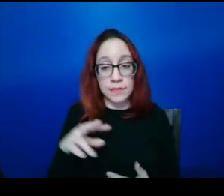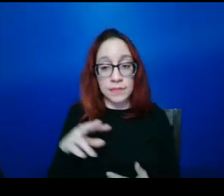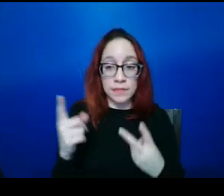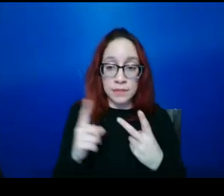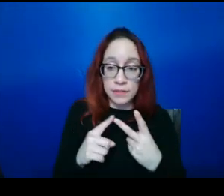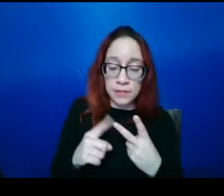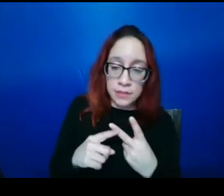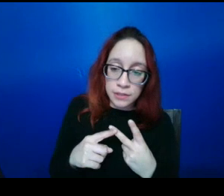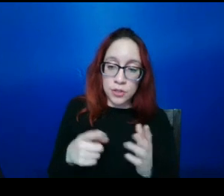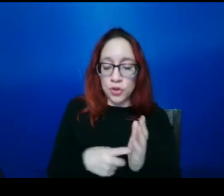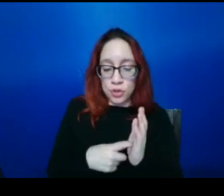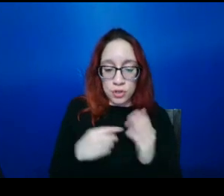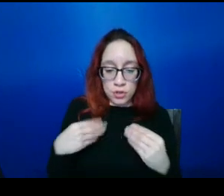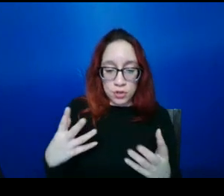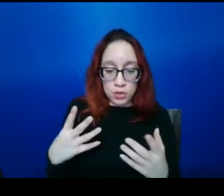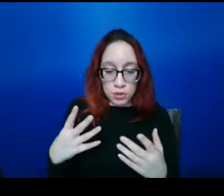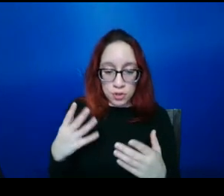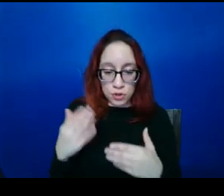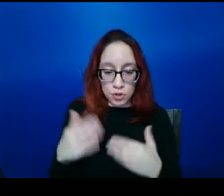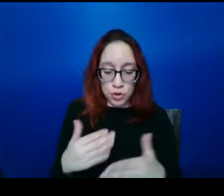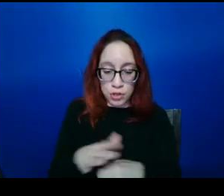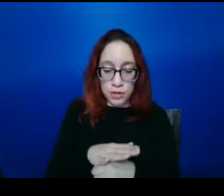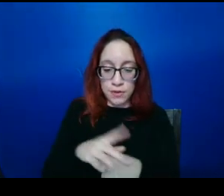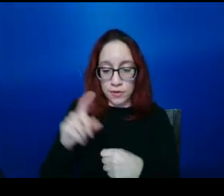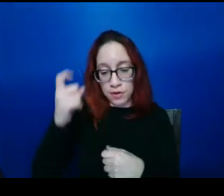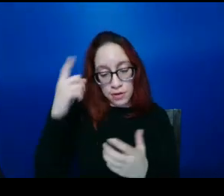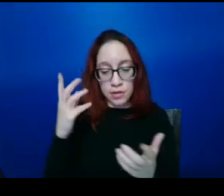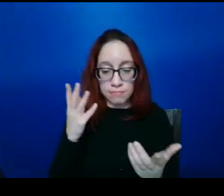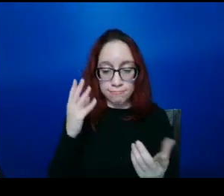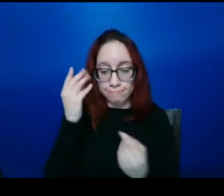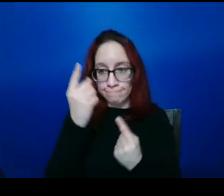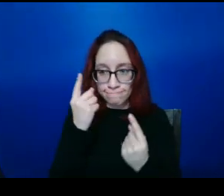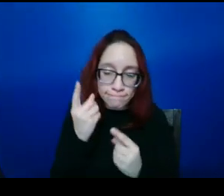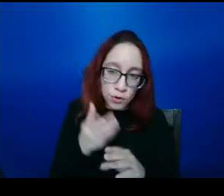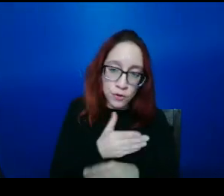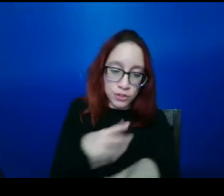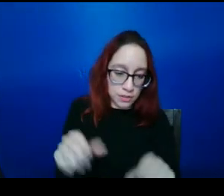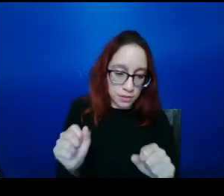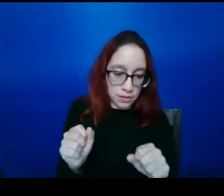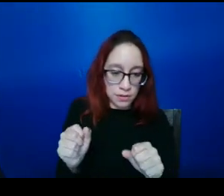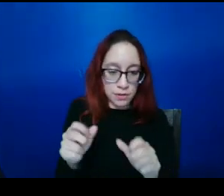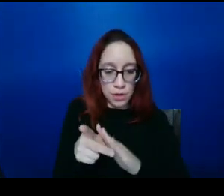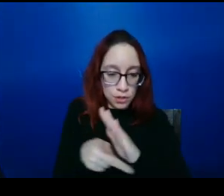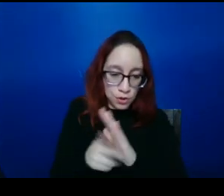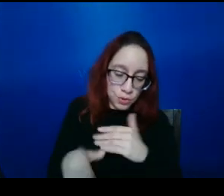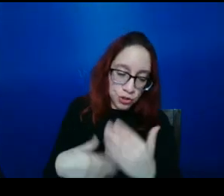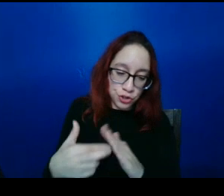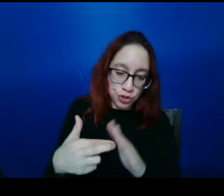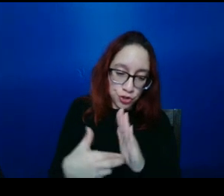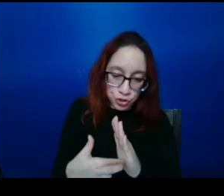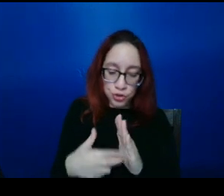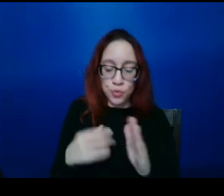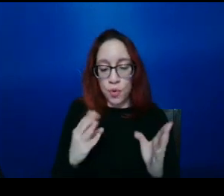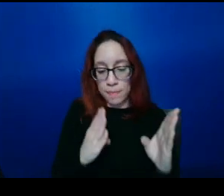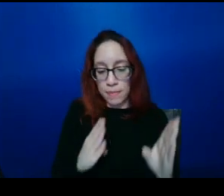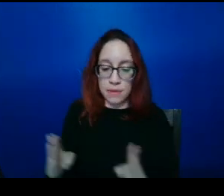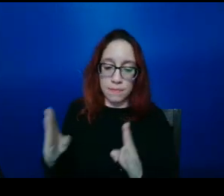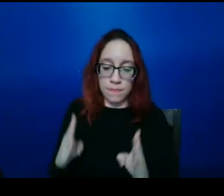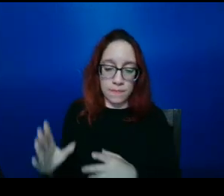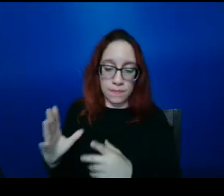is a requirement as well is the establishment of a process by which local government consider before adoption of policy, procedure, ordinance, regulation, or